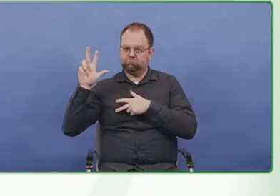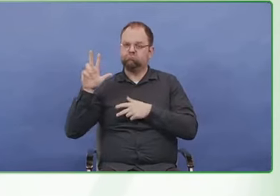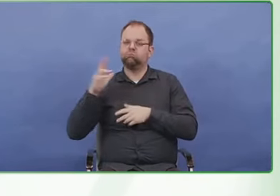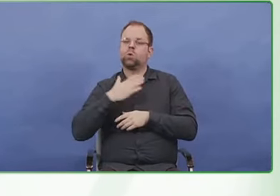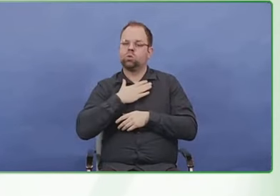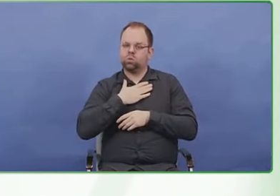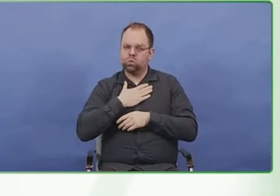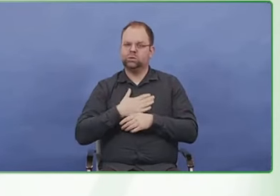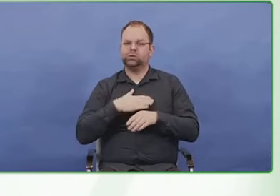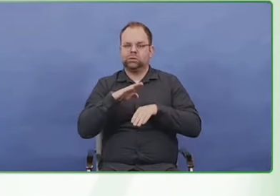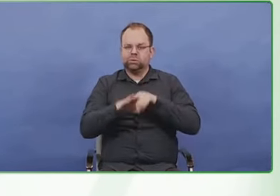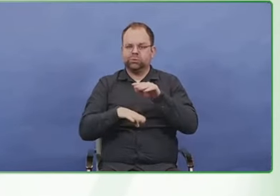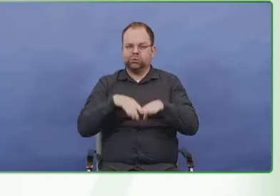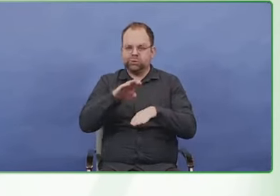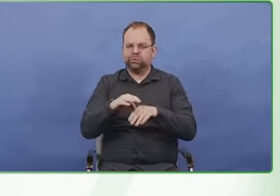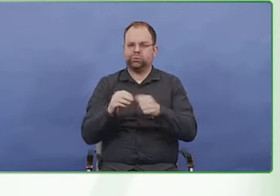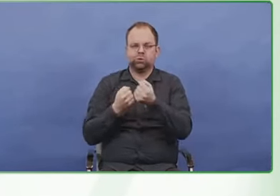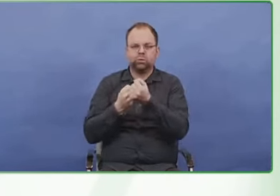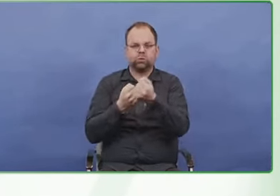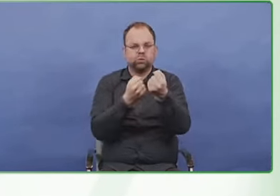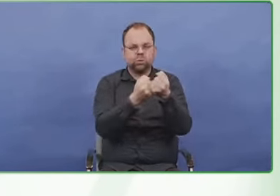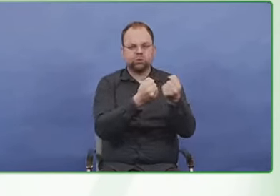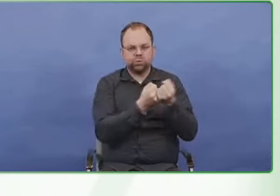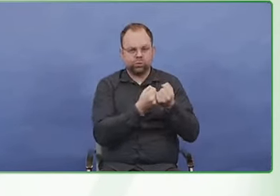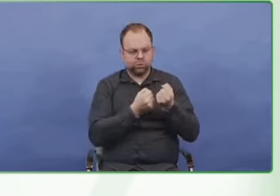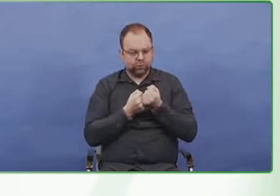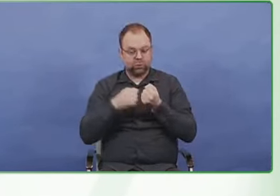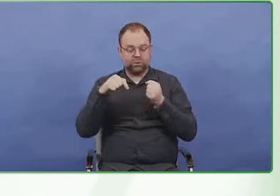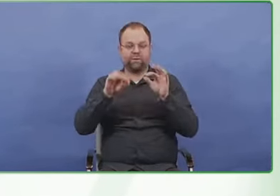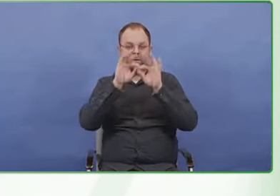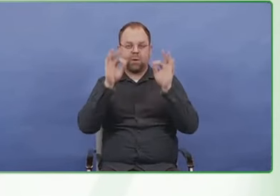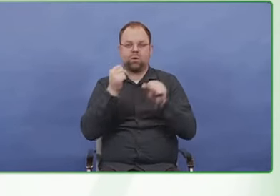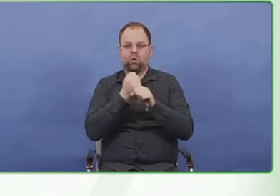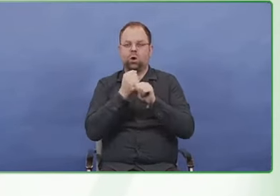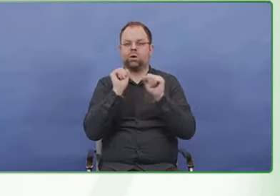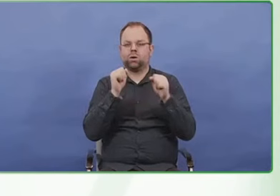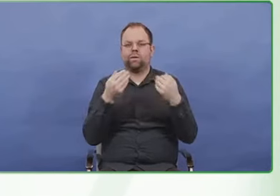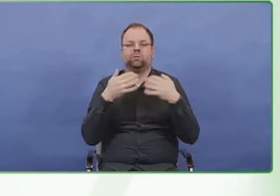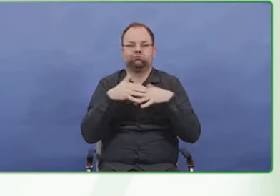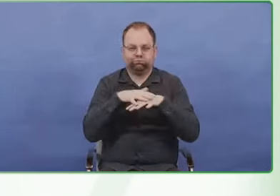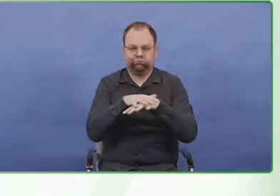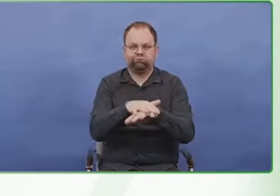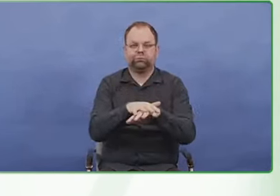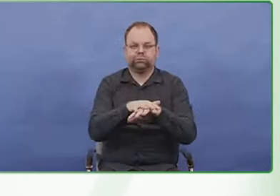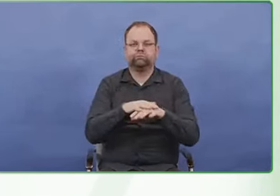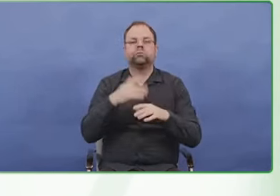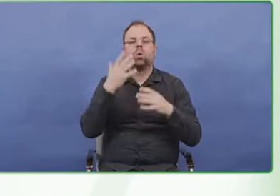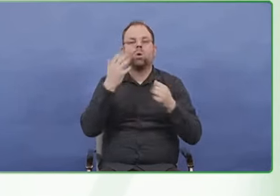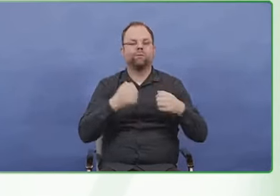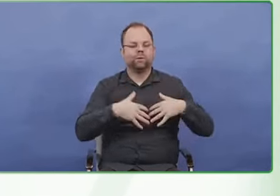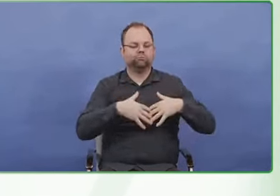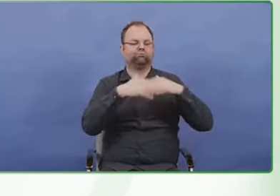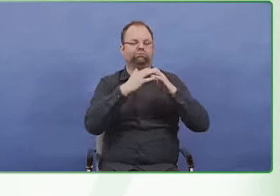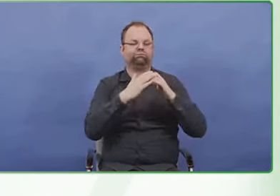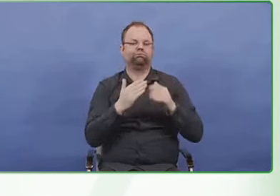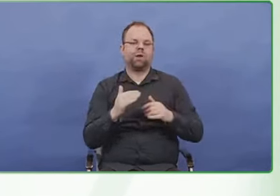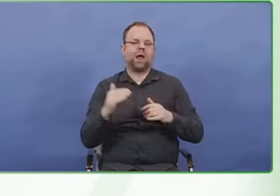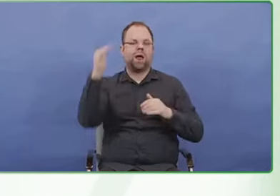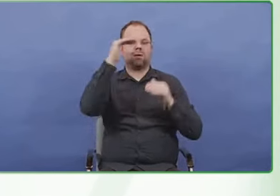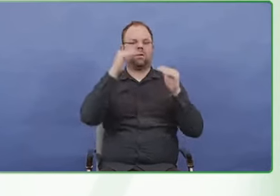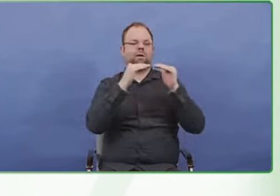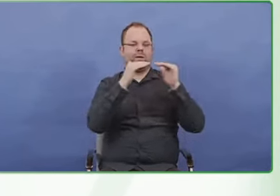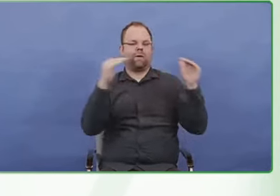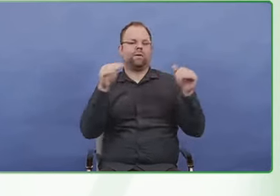the old adage, fail to plan, plan to fail. So this framework, we're saying, is really important